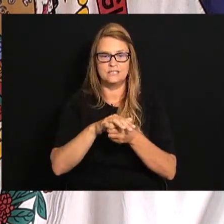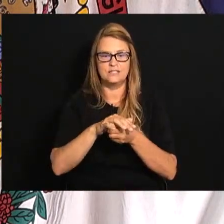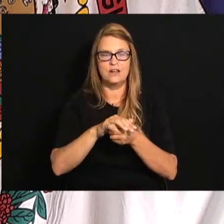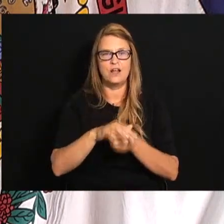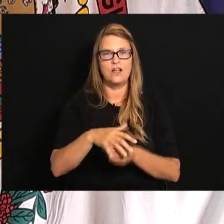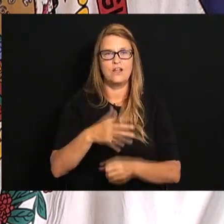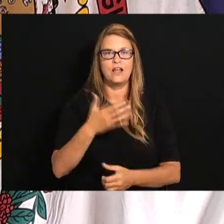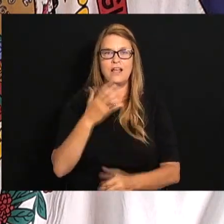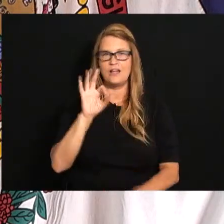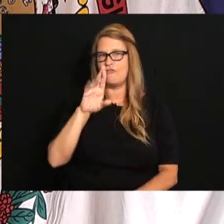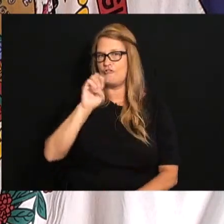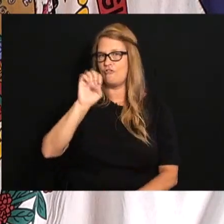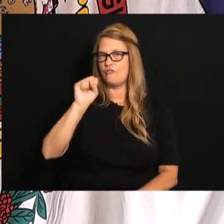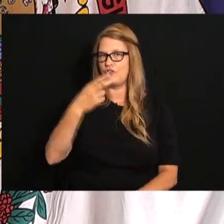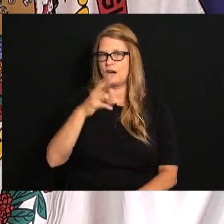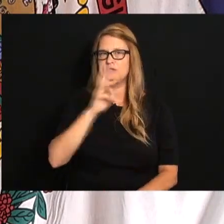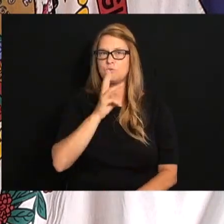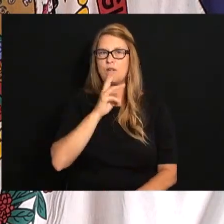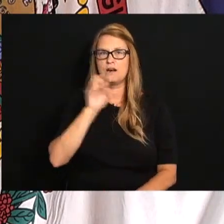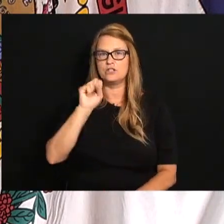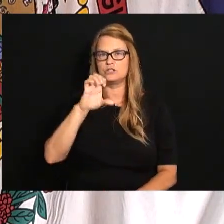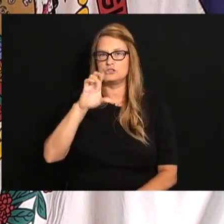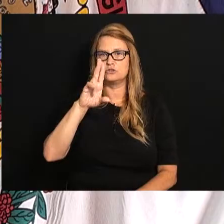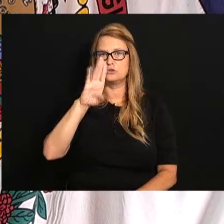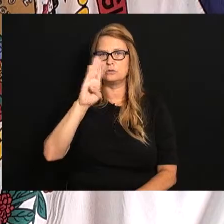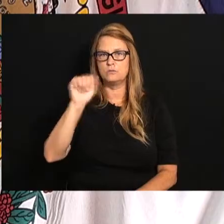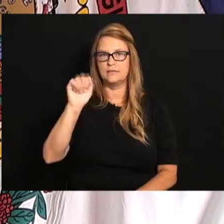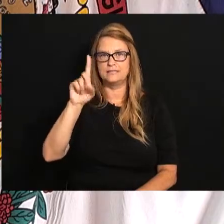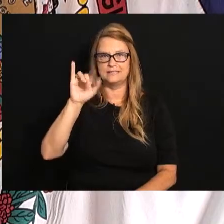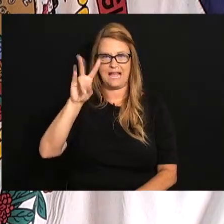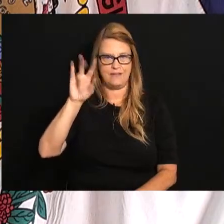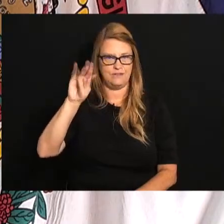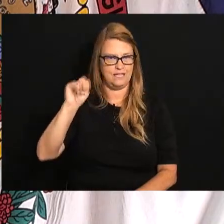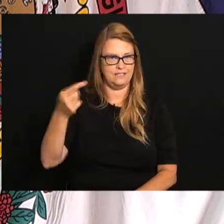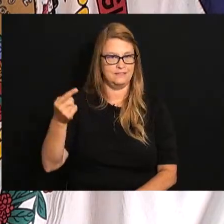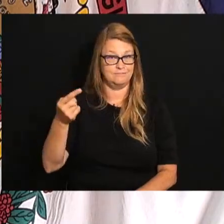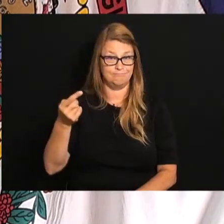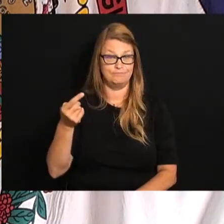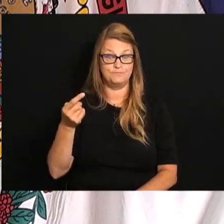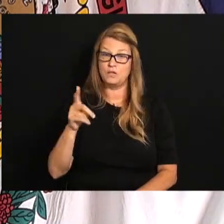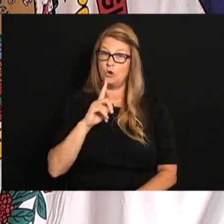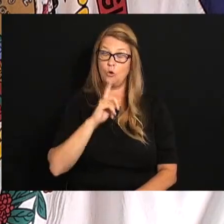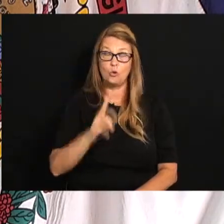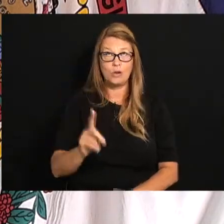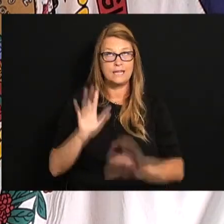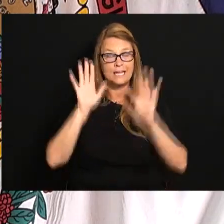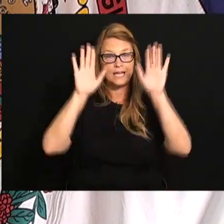diving in the country, or on the East Coast. It is an incredible